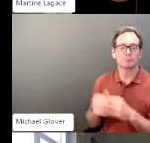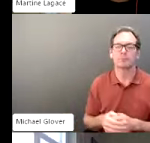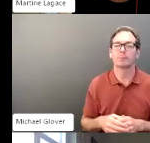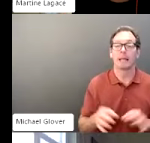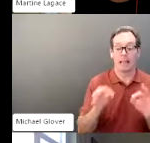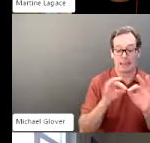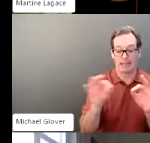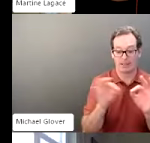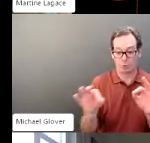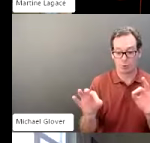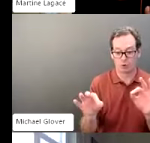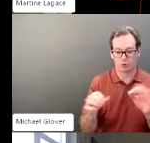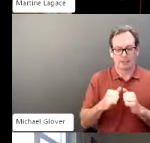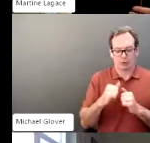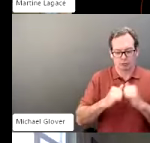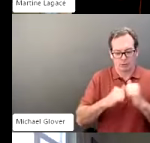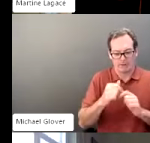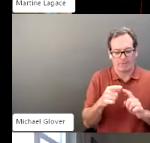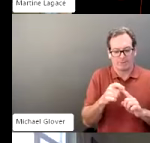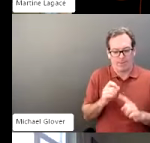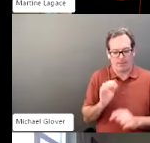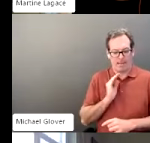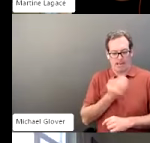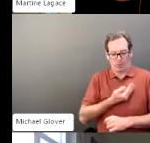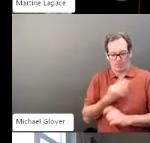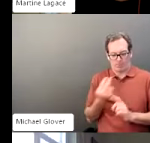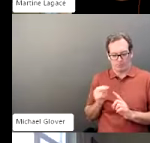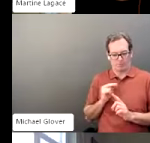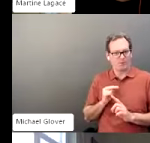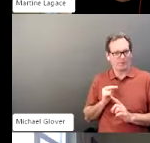of reality. And if we take this